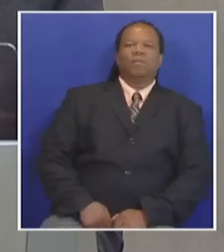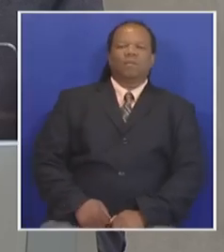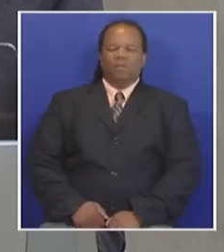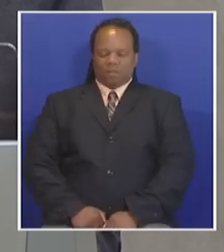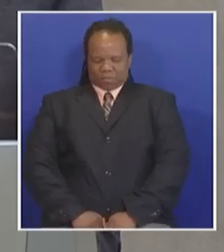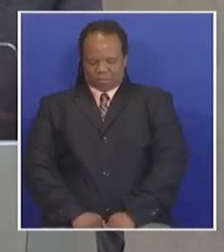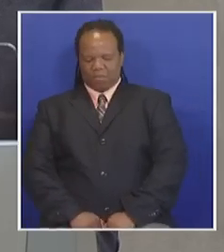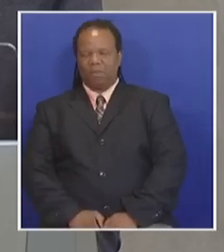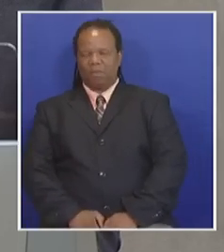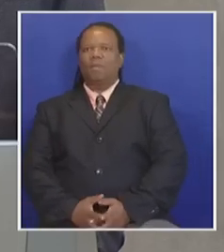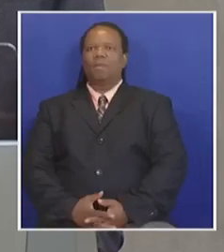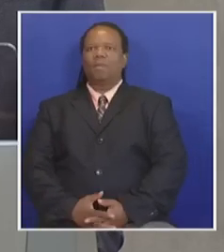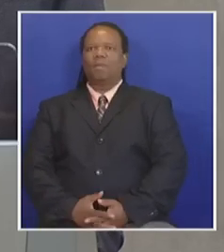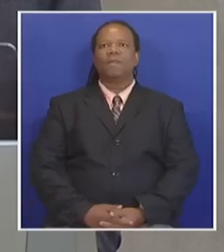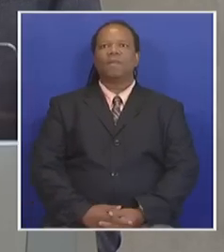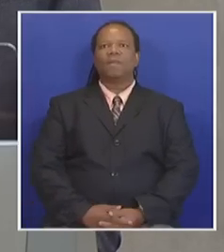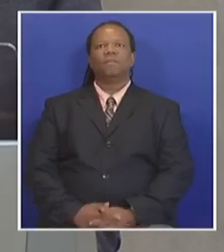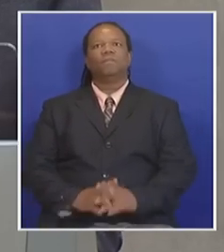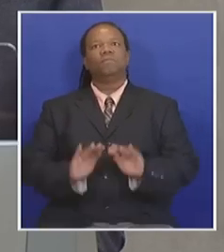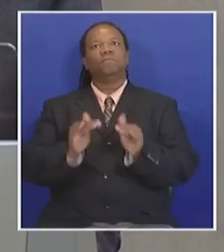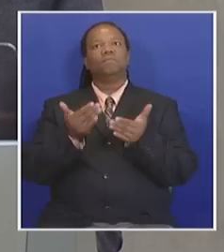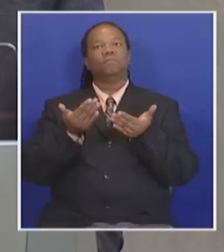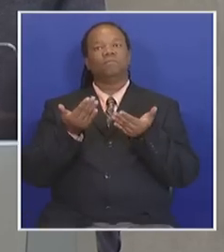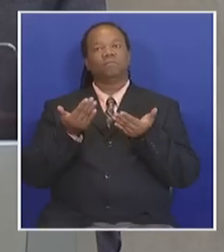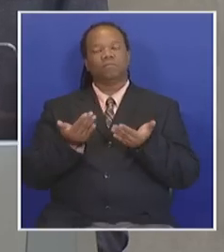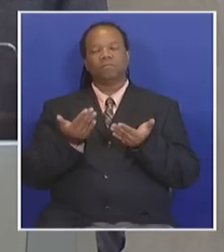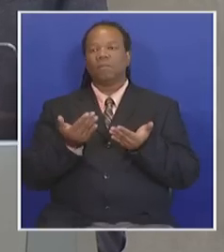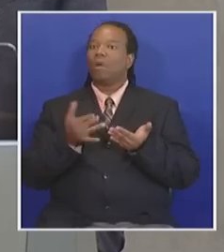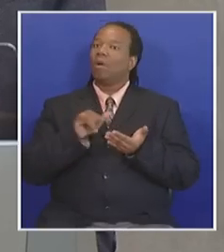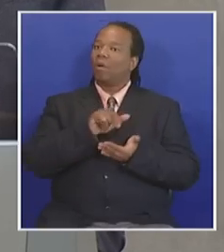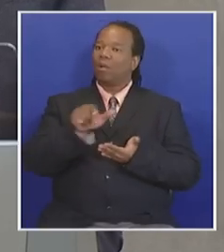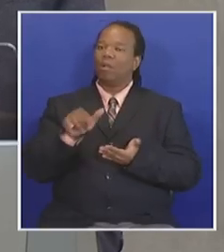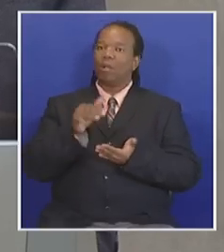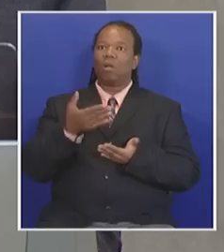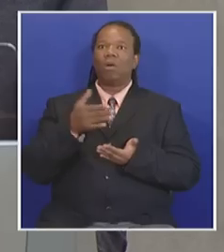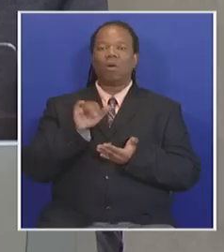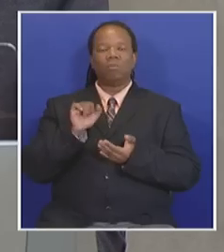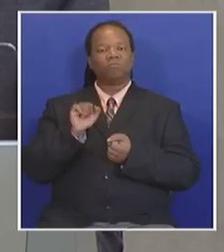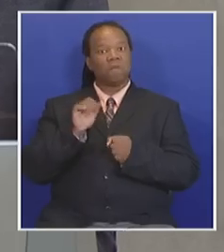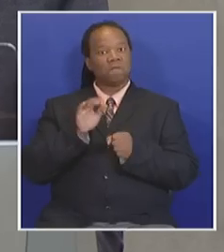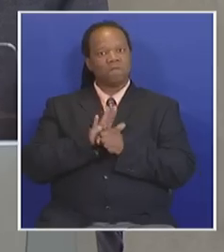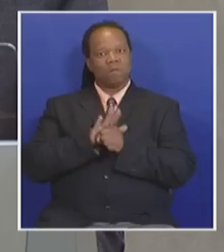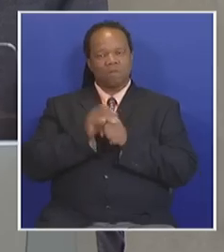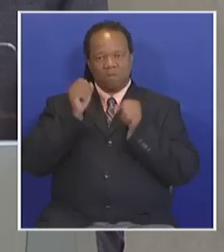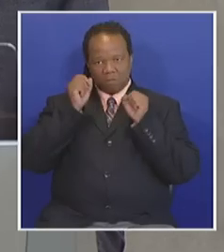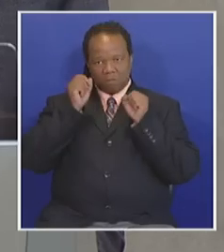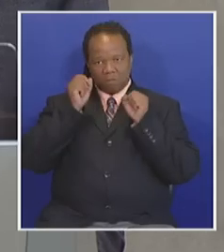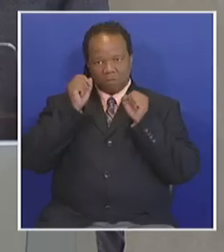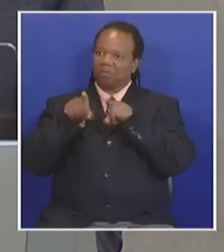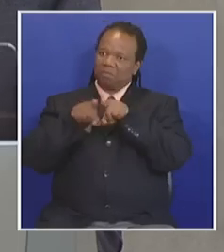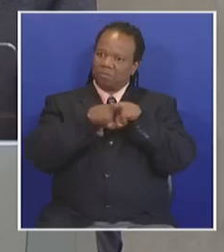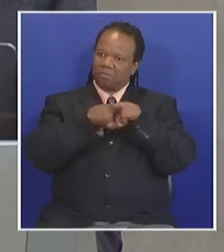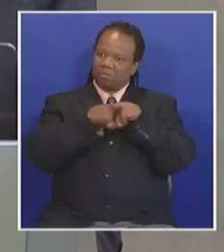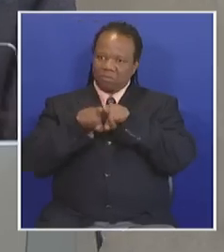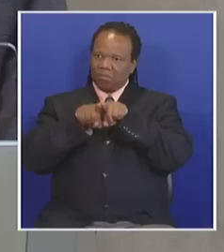and non-sexist South Africa. All hands on a deck towards the full realization of our common destiny, bound